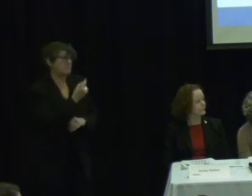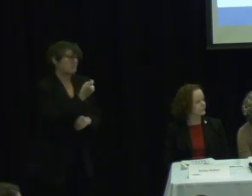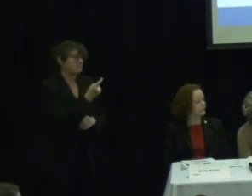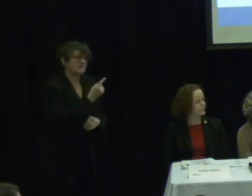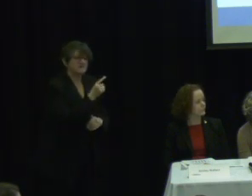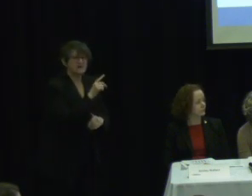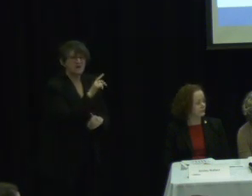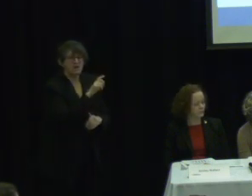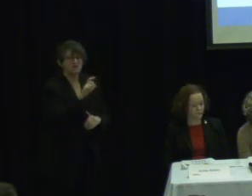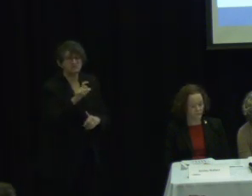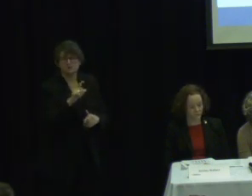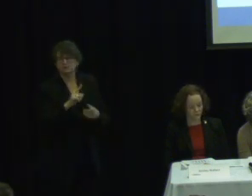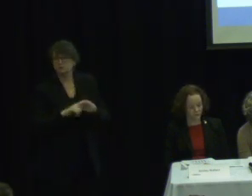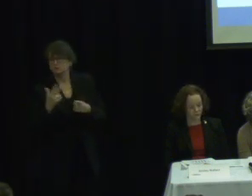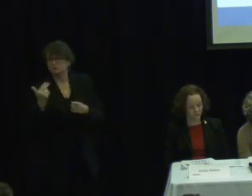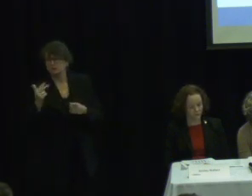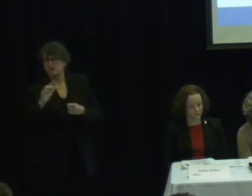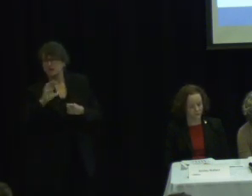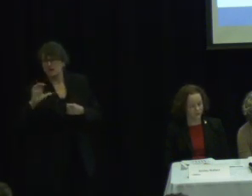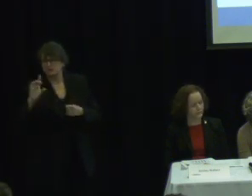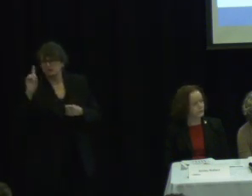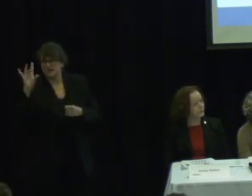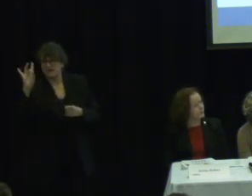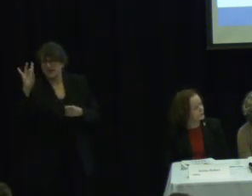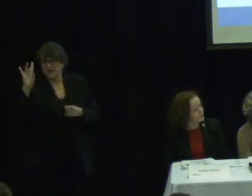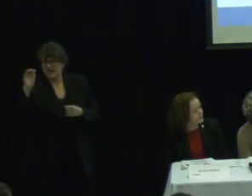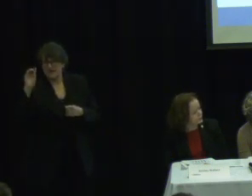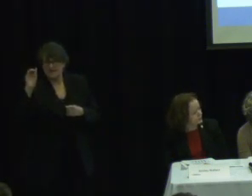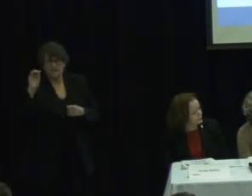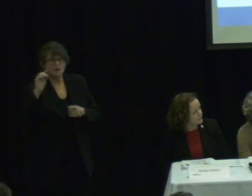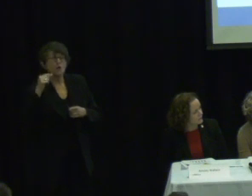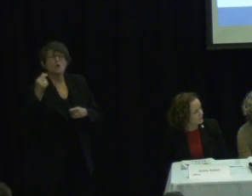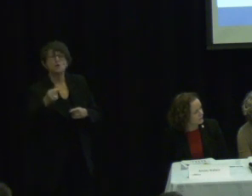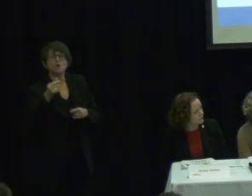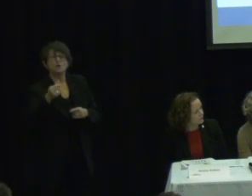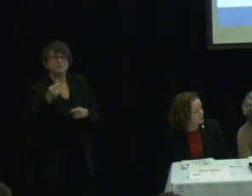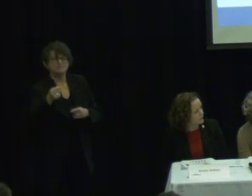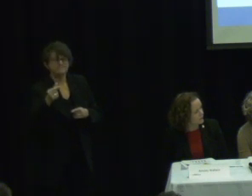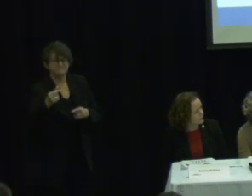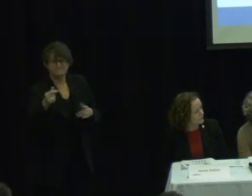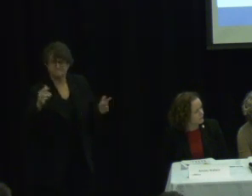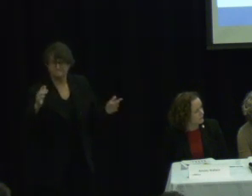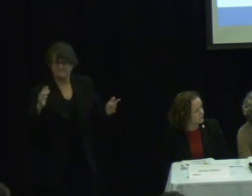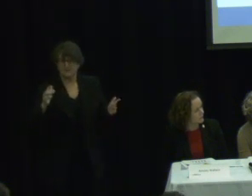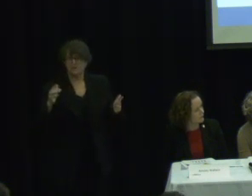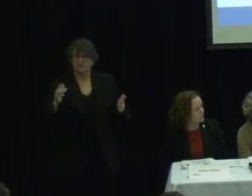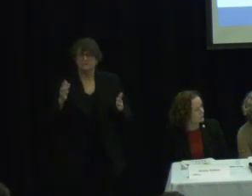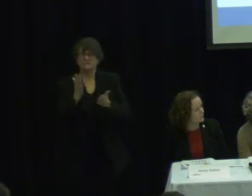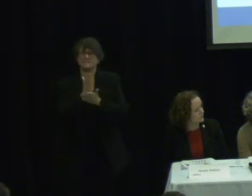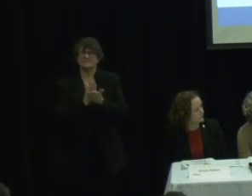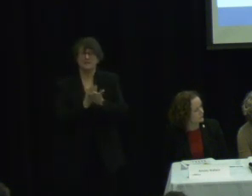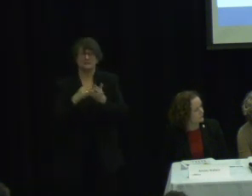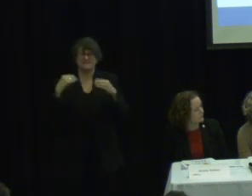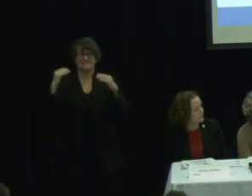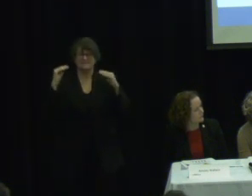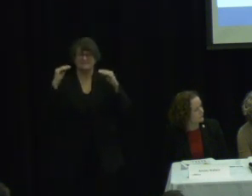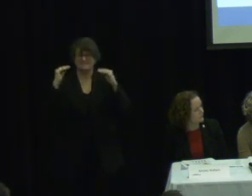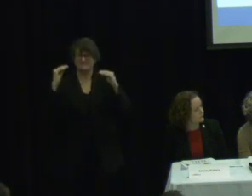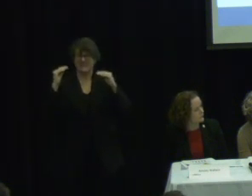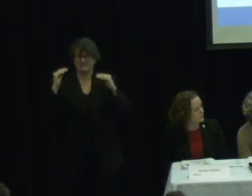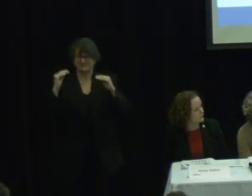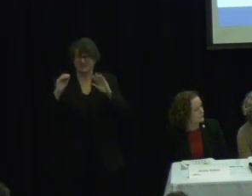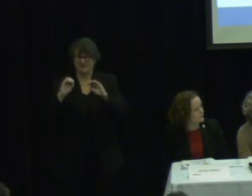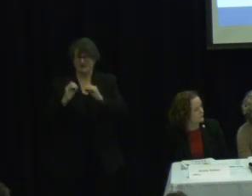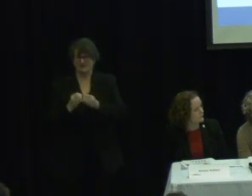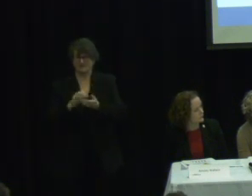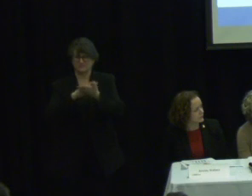1,380 beds over in Gorham by what I was told converting even some faculty offices into dorm rooms. And I've seen those triples, and they look